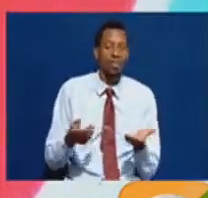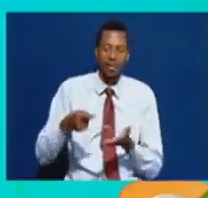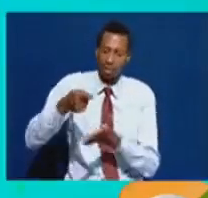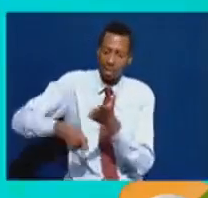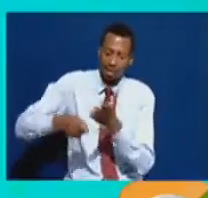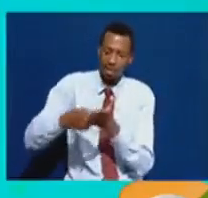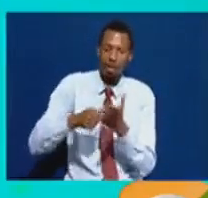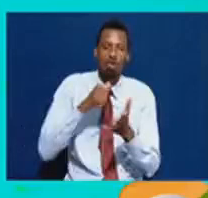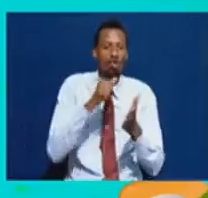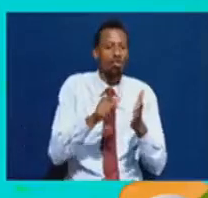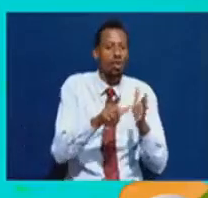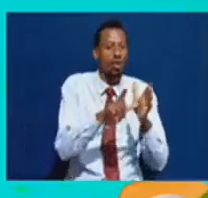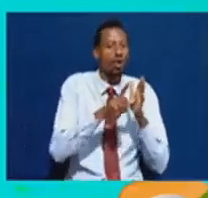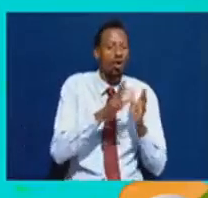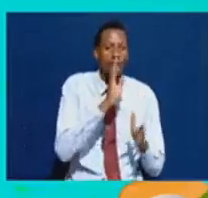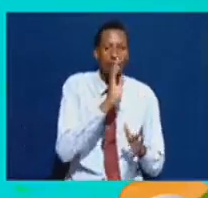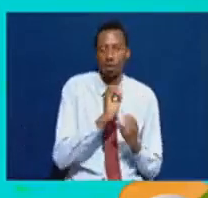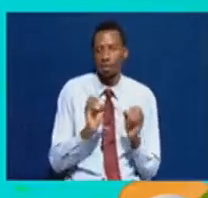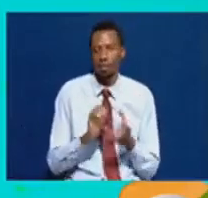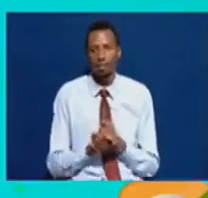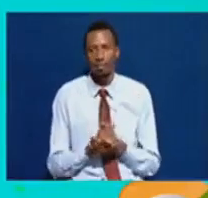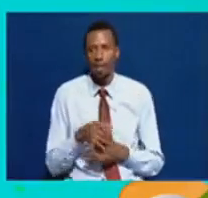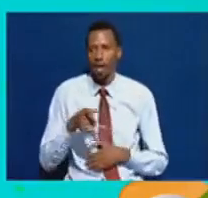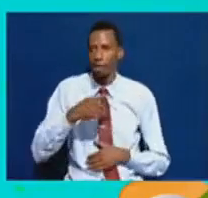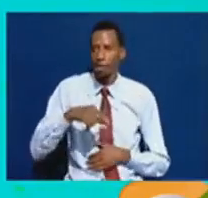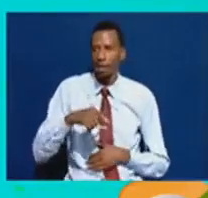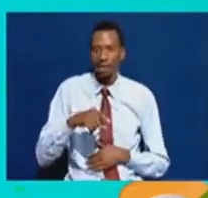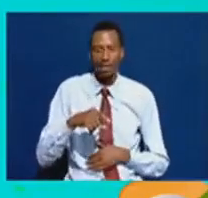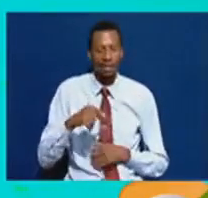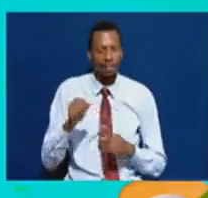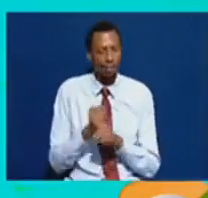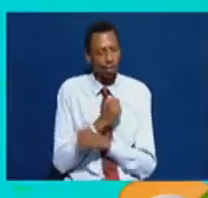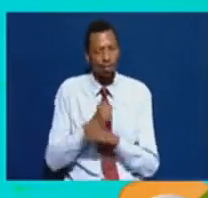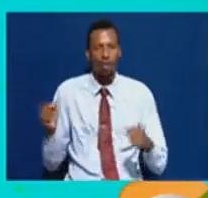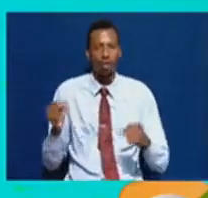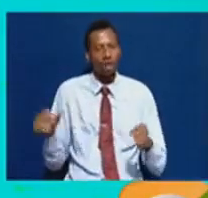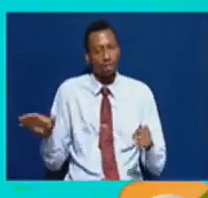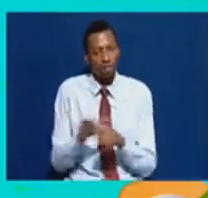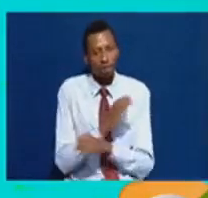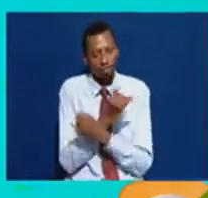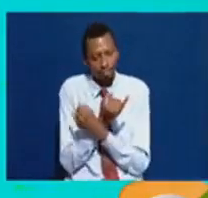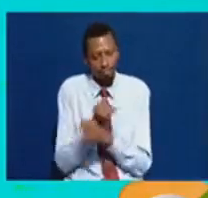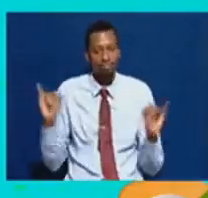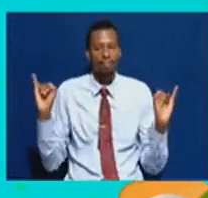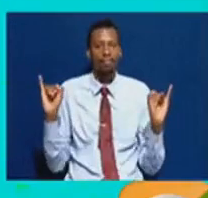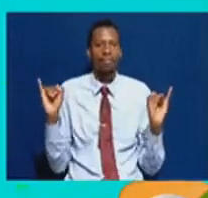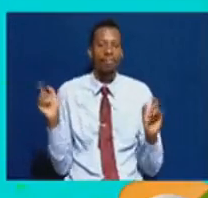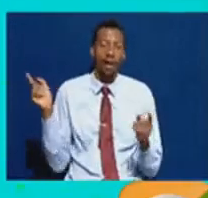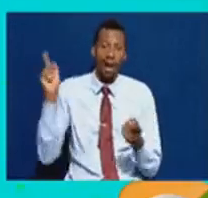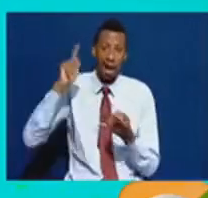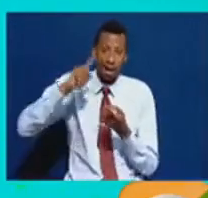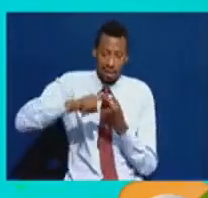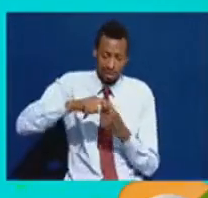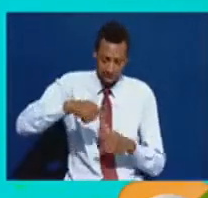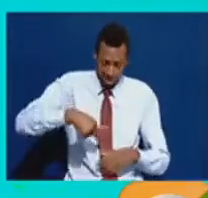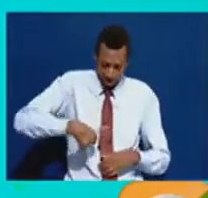taxes. We cannot and we shall never be fully independent until we are able to